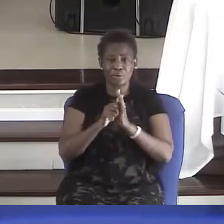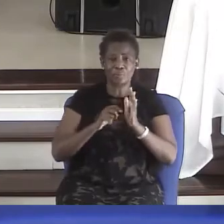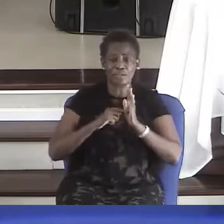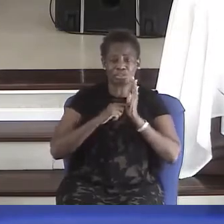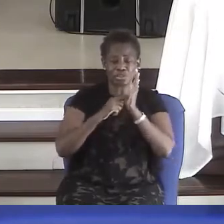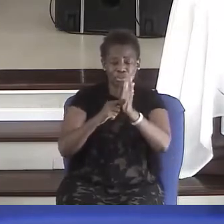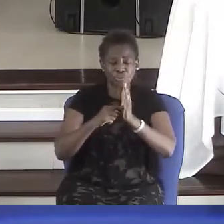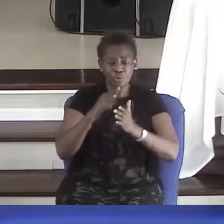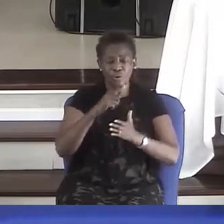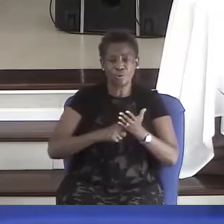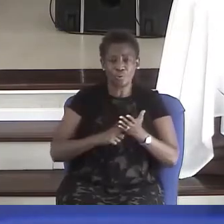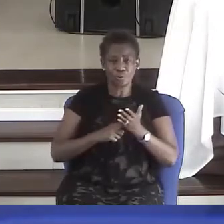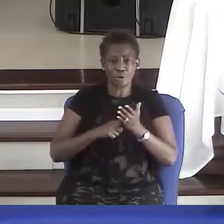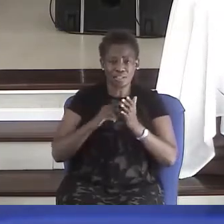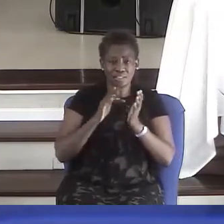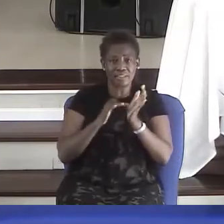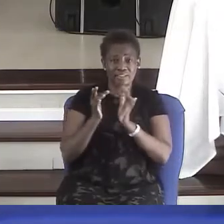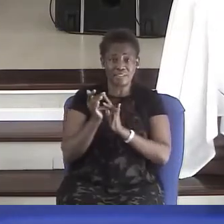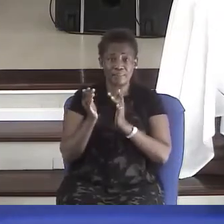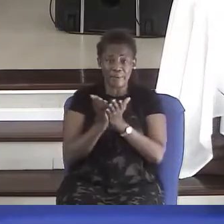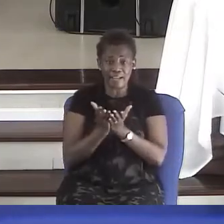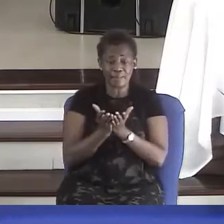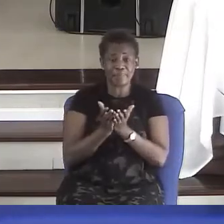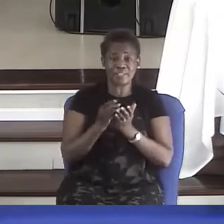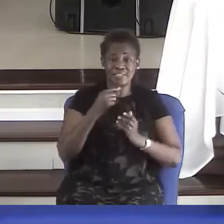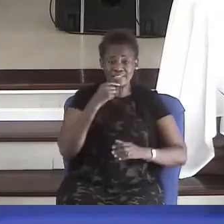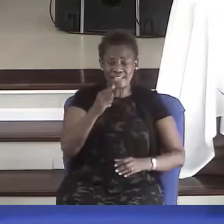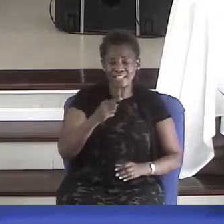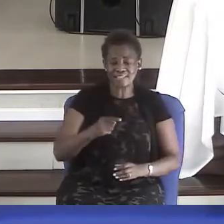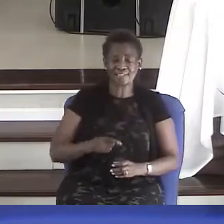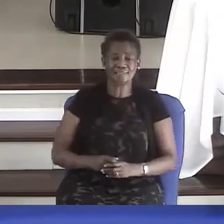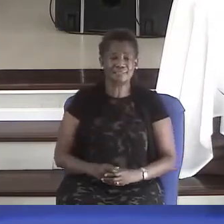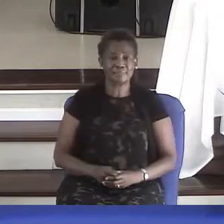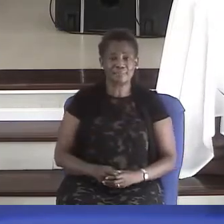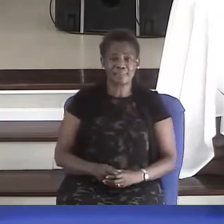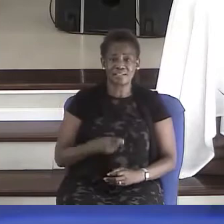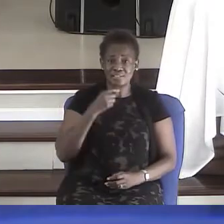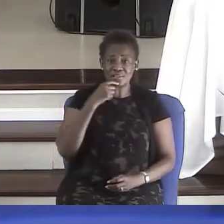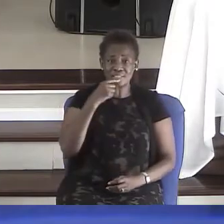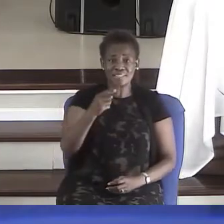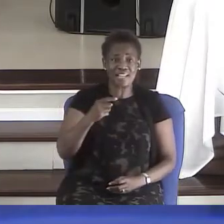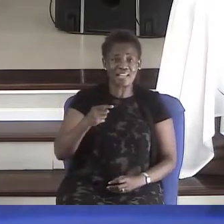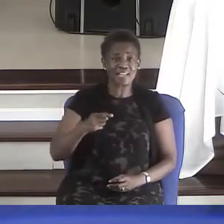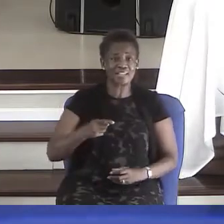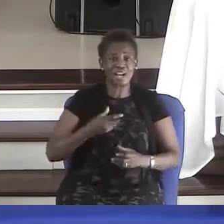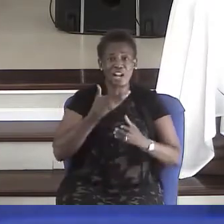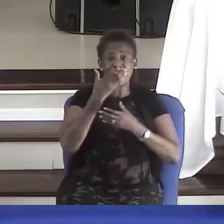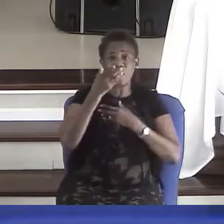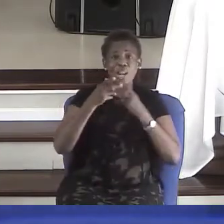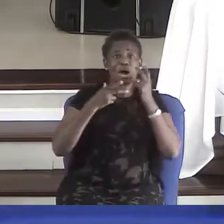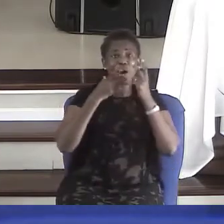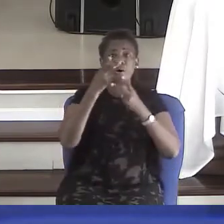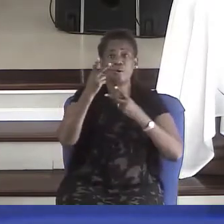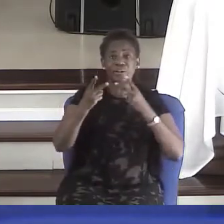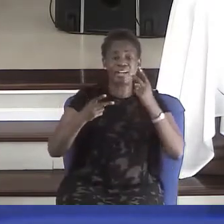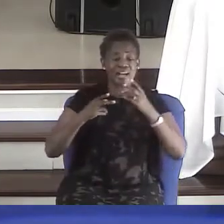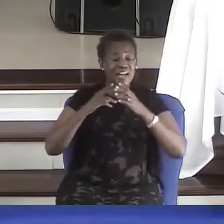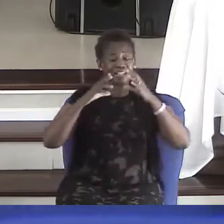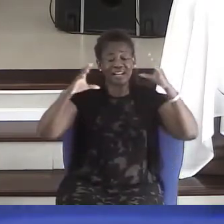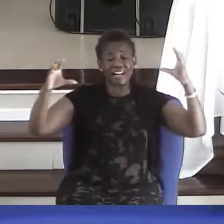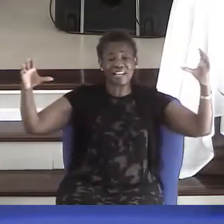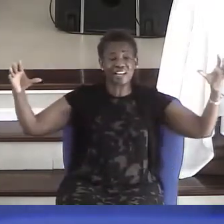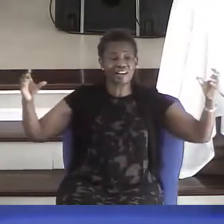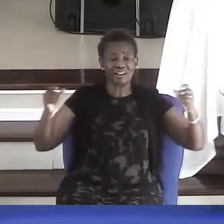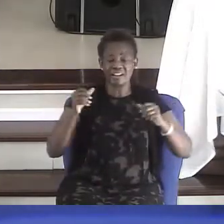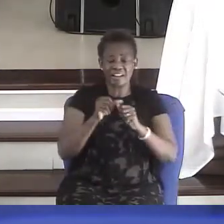Broadcast it near and far. It is back to the Bible. Everything in this book is coming to